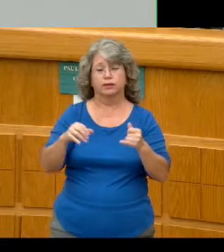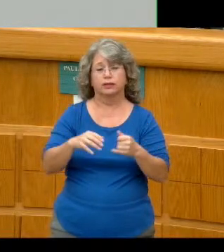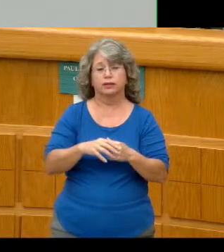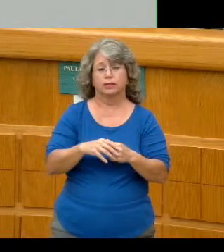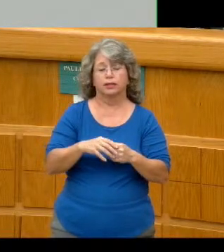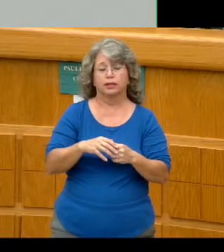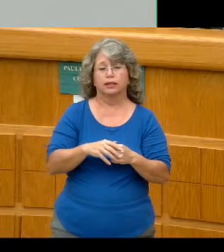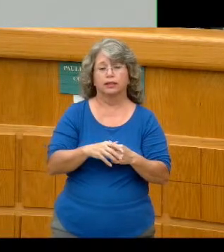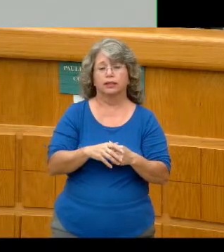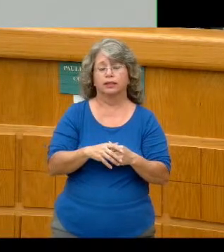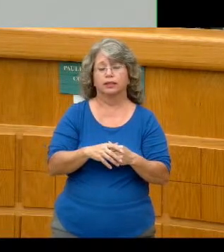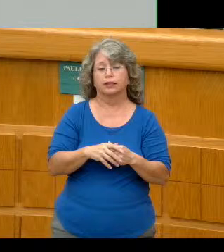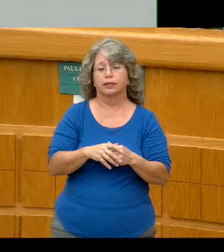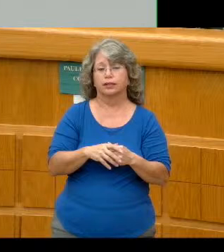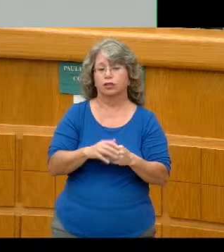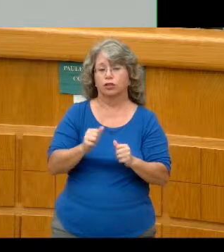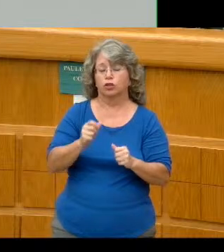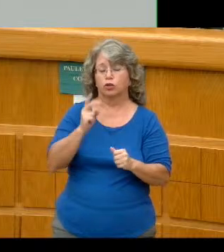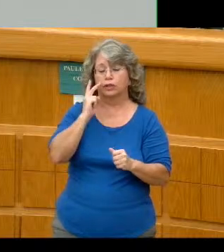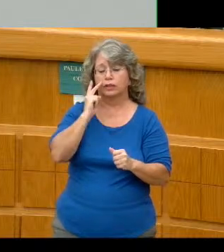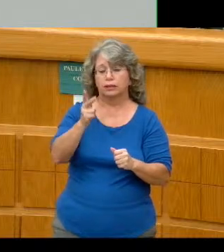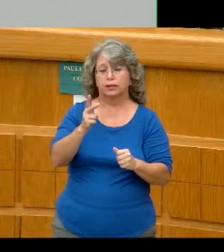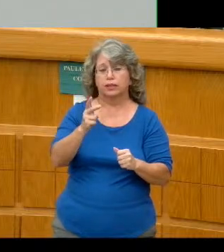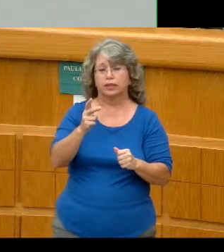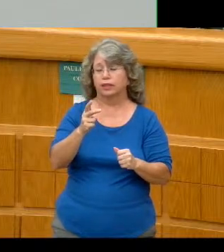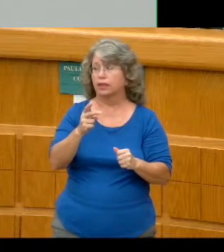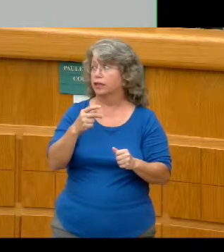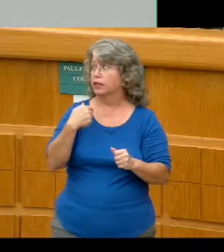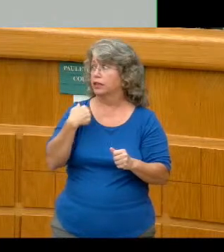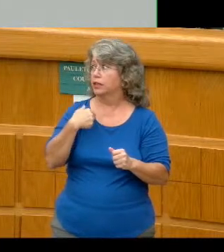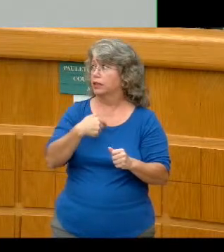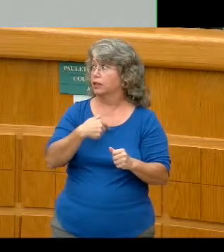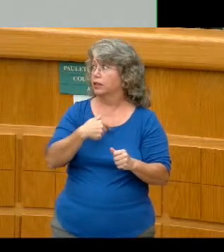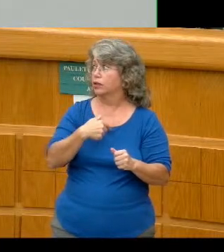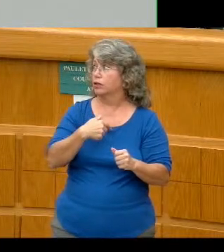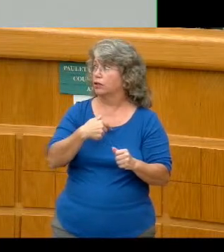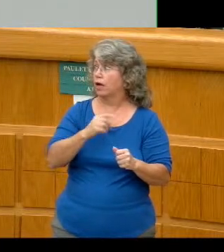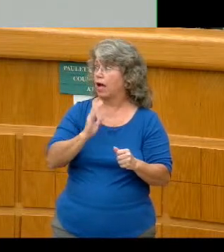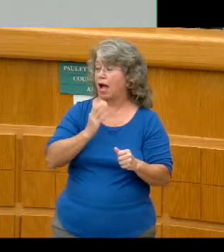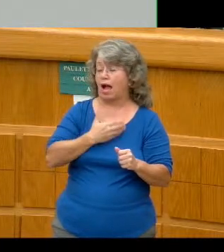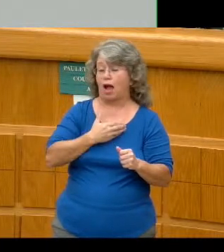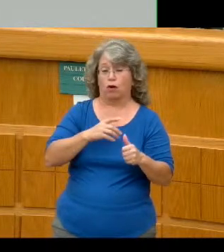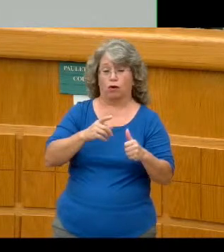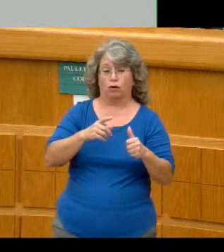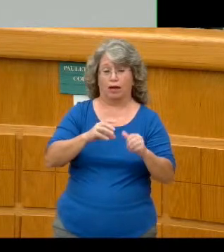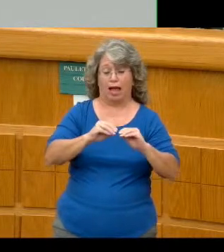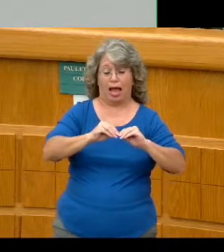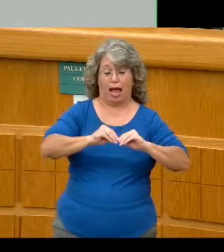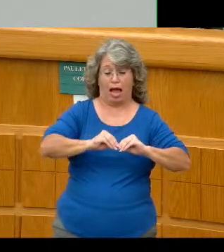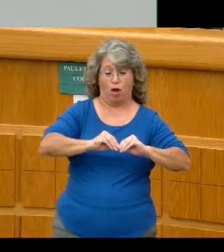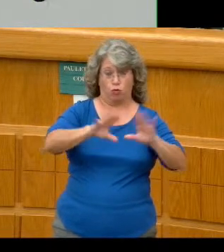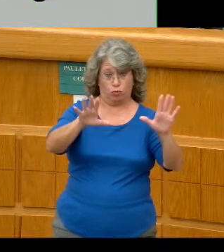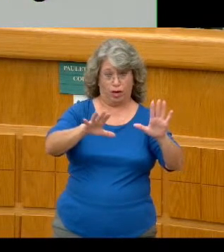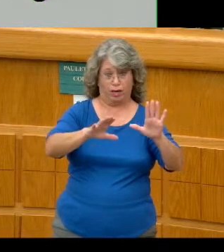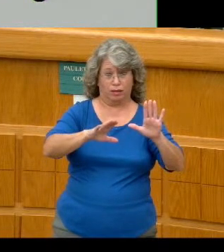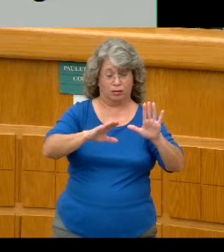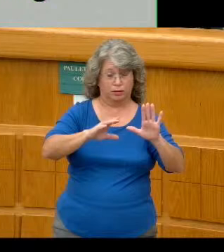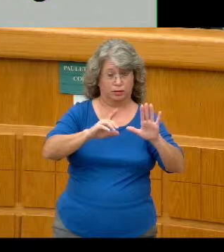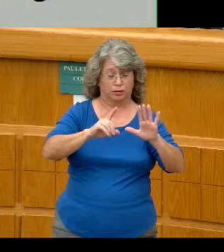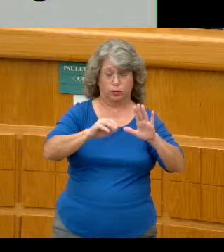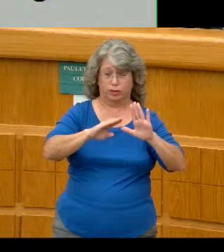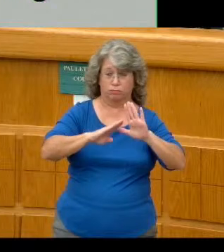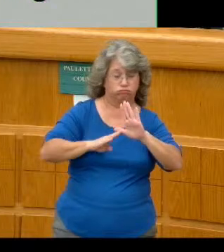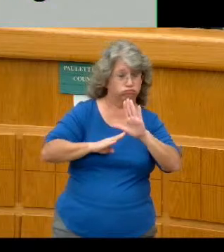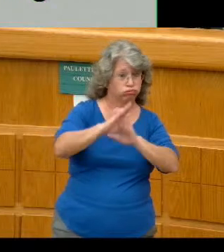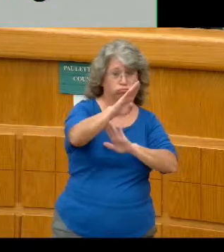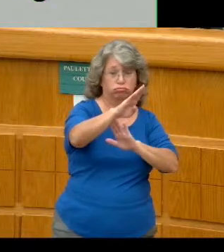all the mess. But what you can see is we've come a long ways down from the outbreak here, and we're going to zoom in just in the last 2 weeks in the